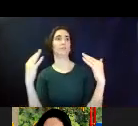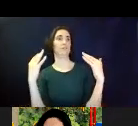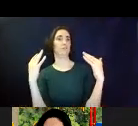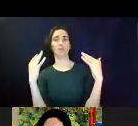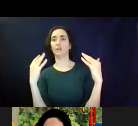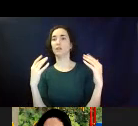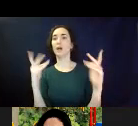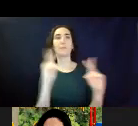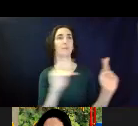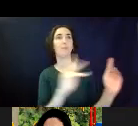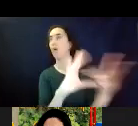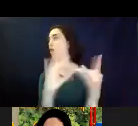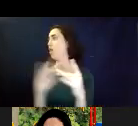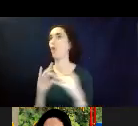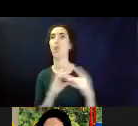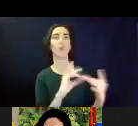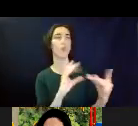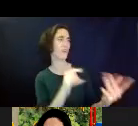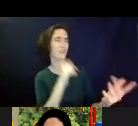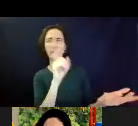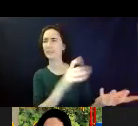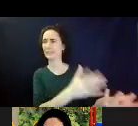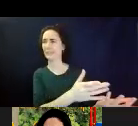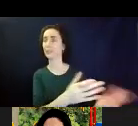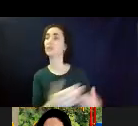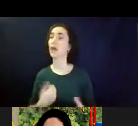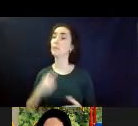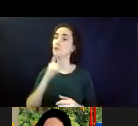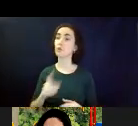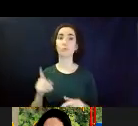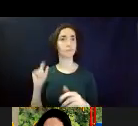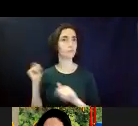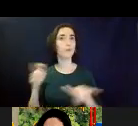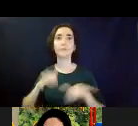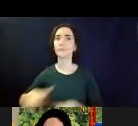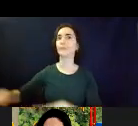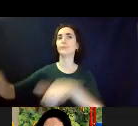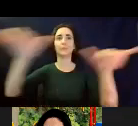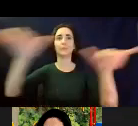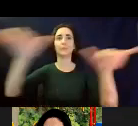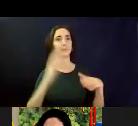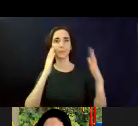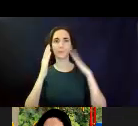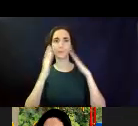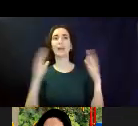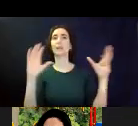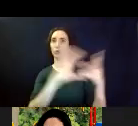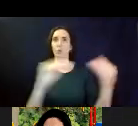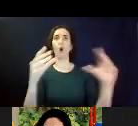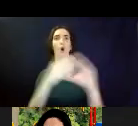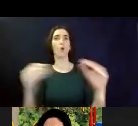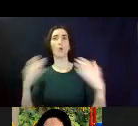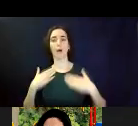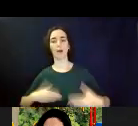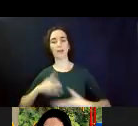from strangers, and I'm sure we could all spend hours talking about the stories of being visibly